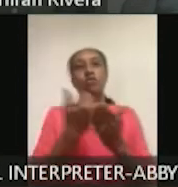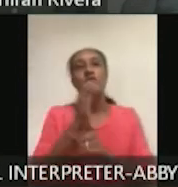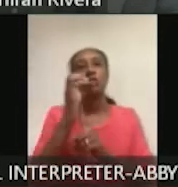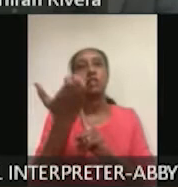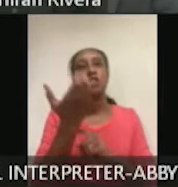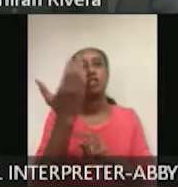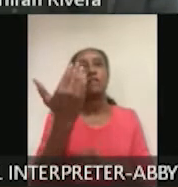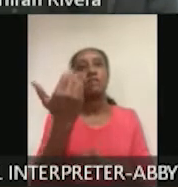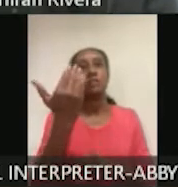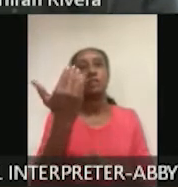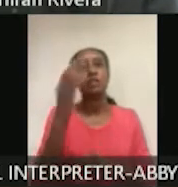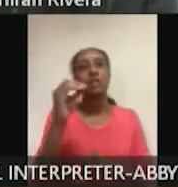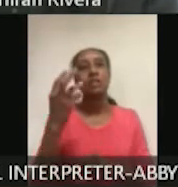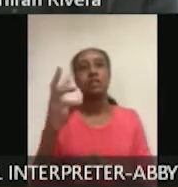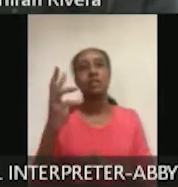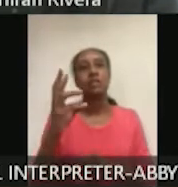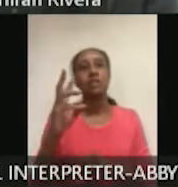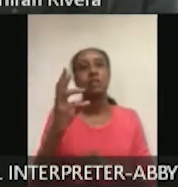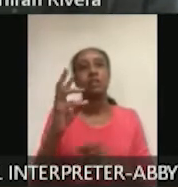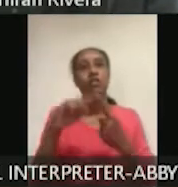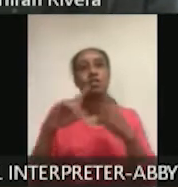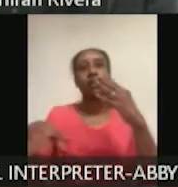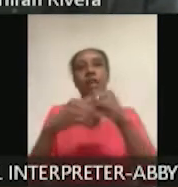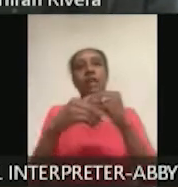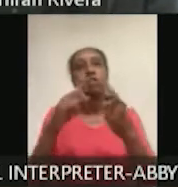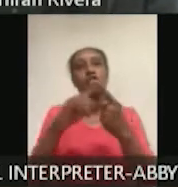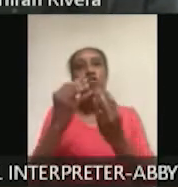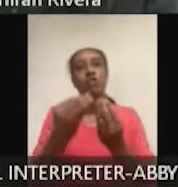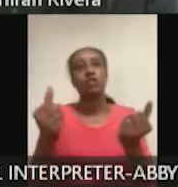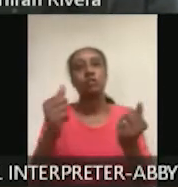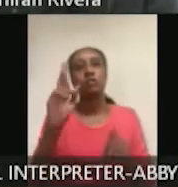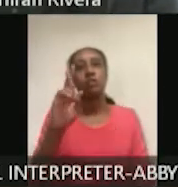condition 15 and 16, to be added to the resolution.